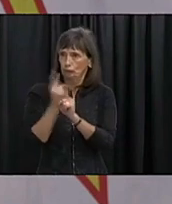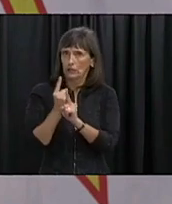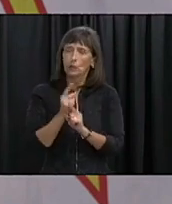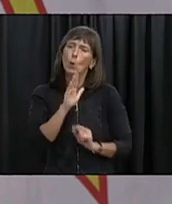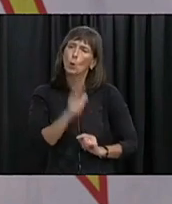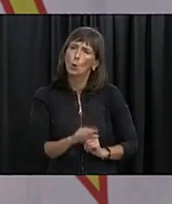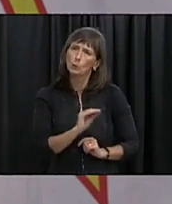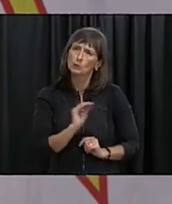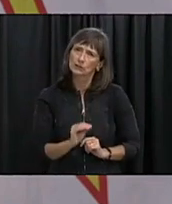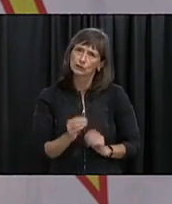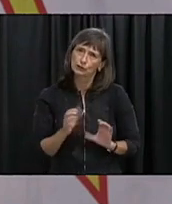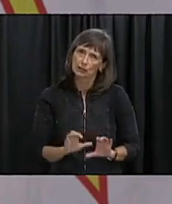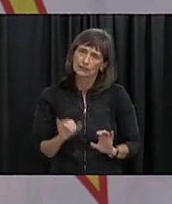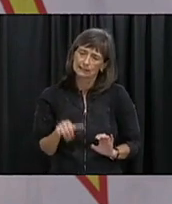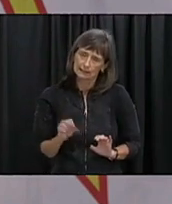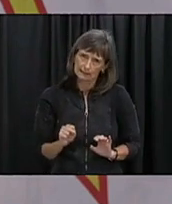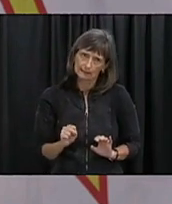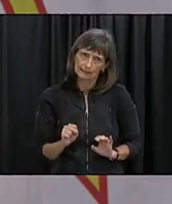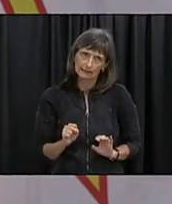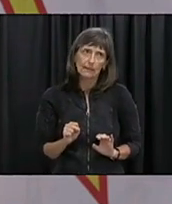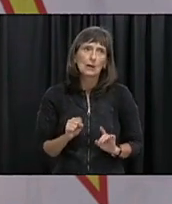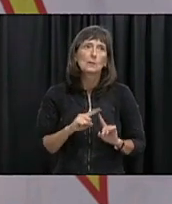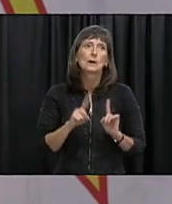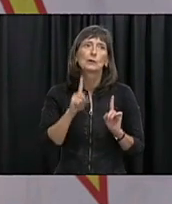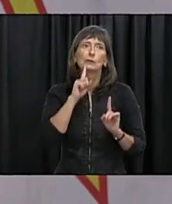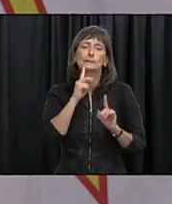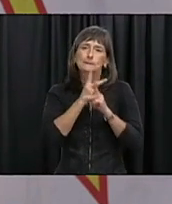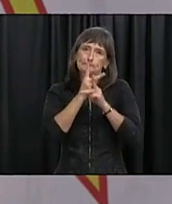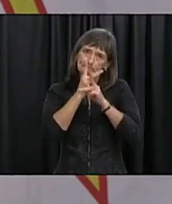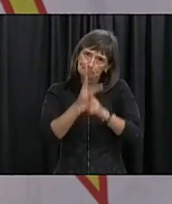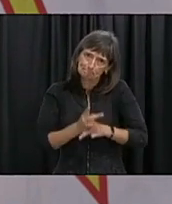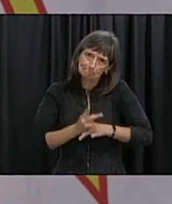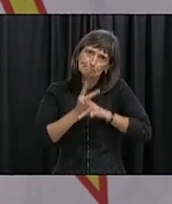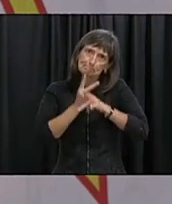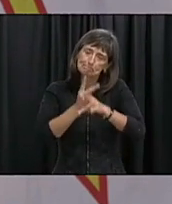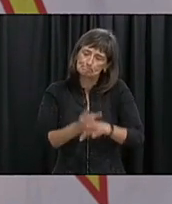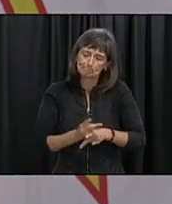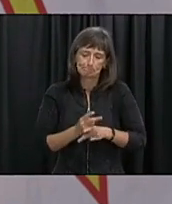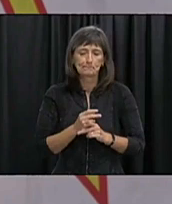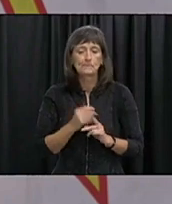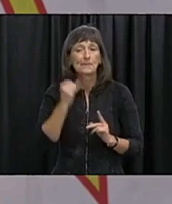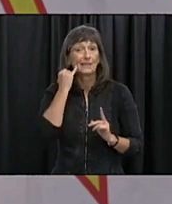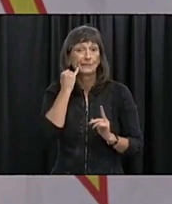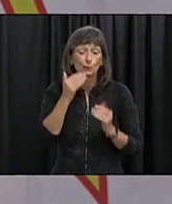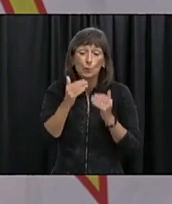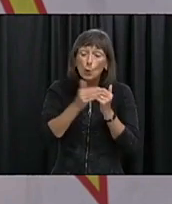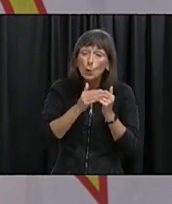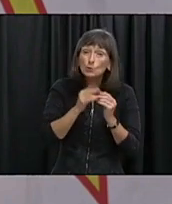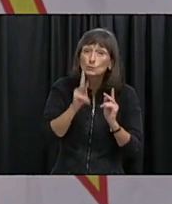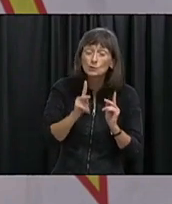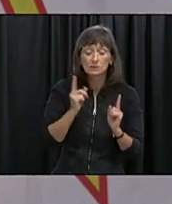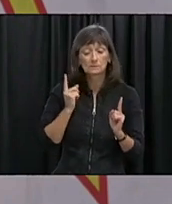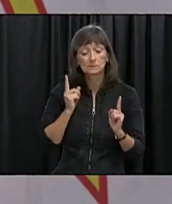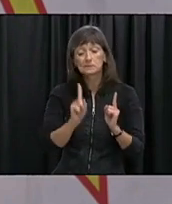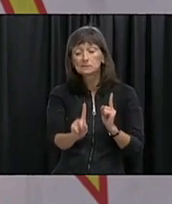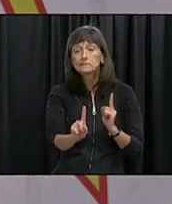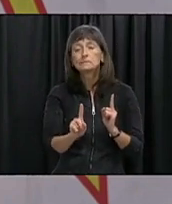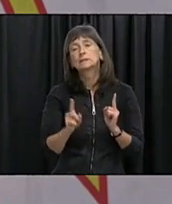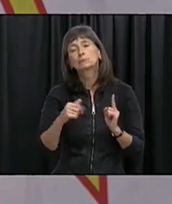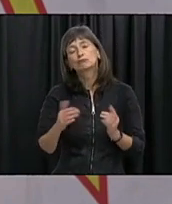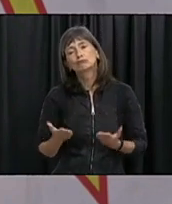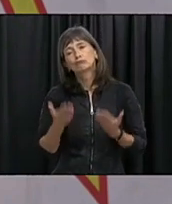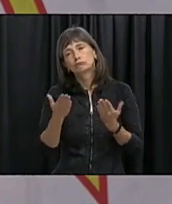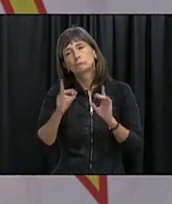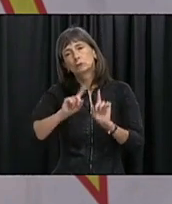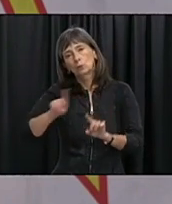is low, but out of an abundance of caution, we say, you know, if you were in this area, then we would recommend